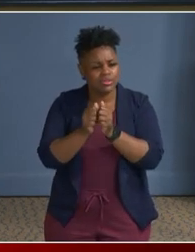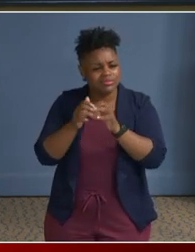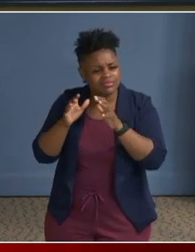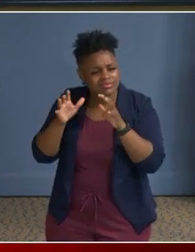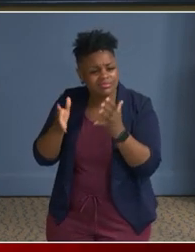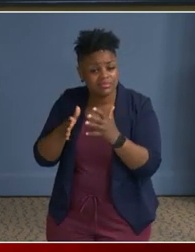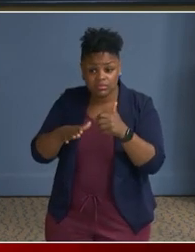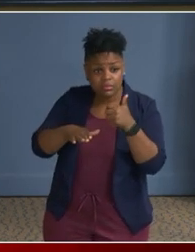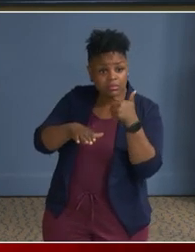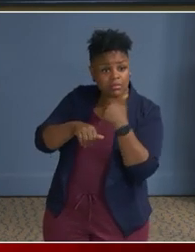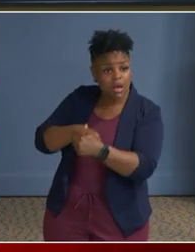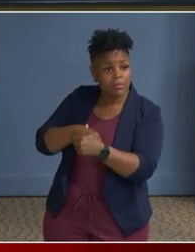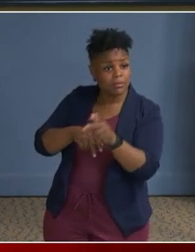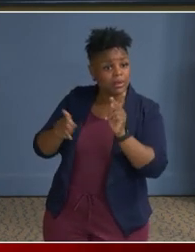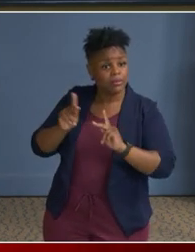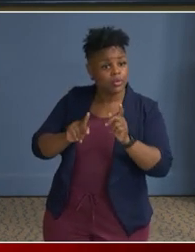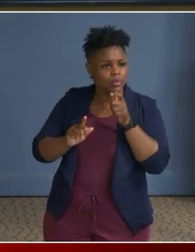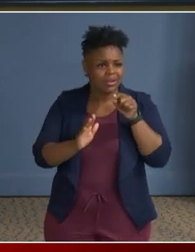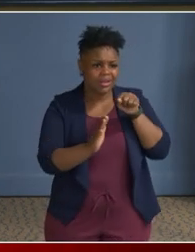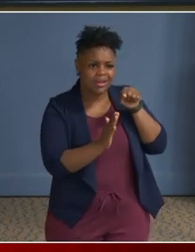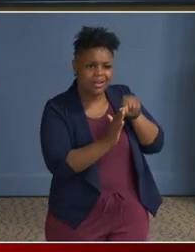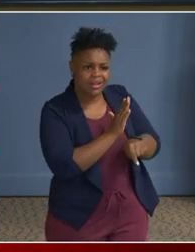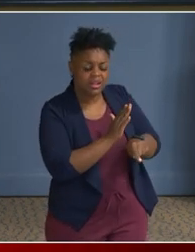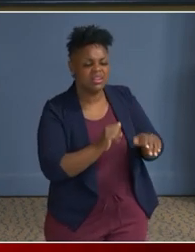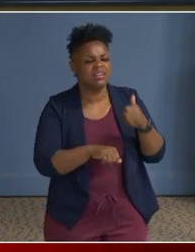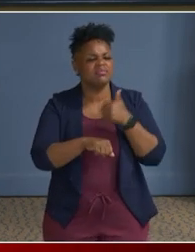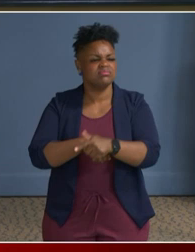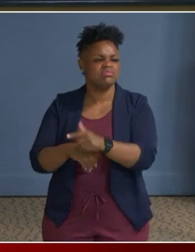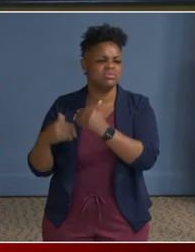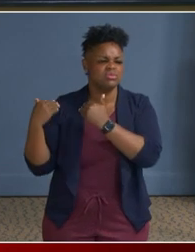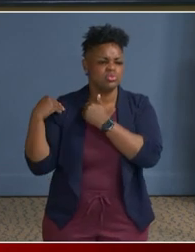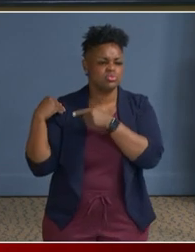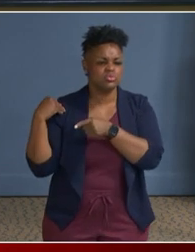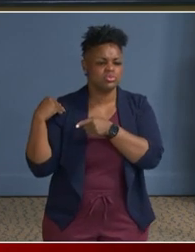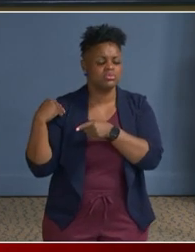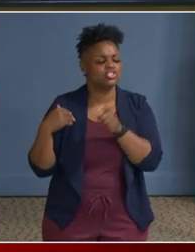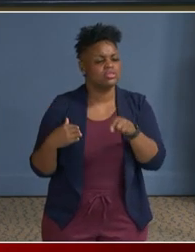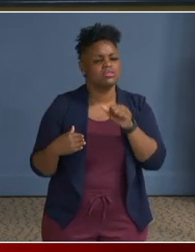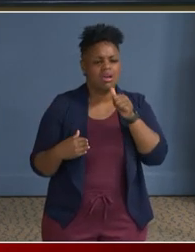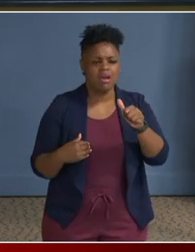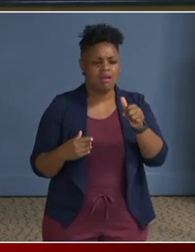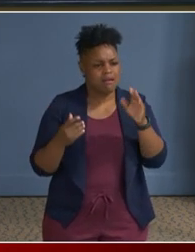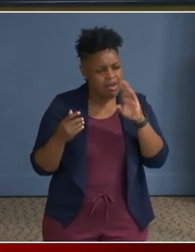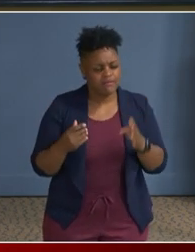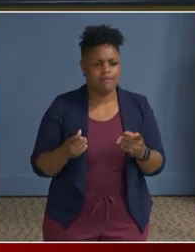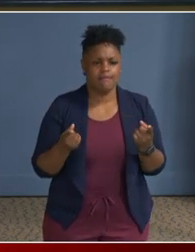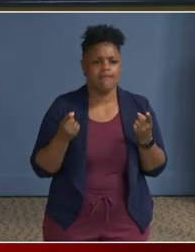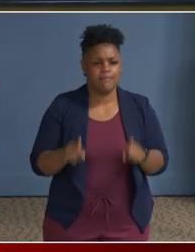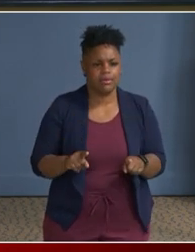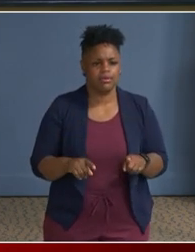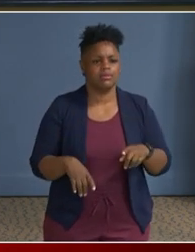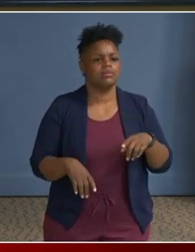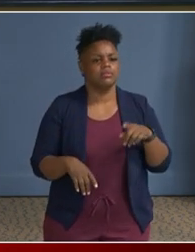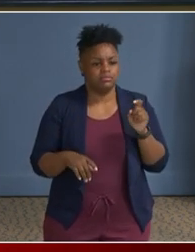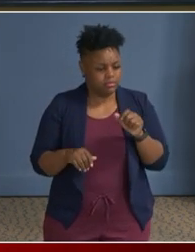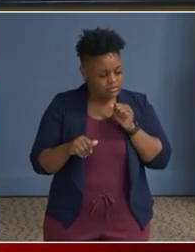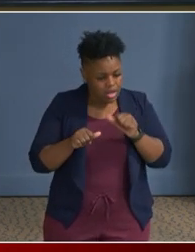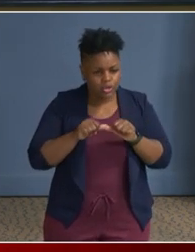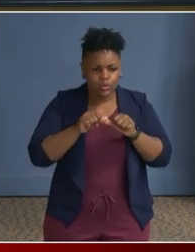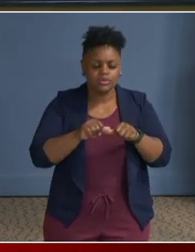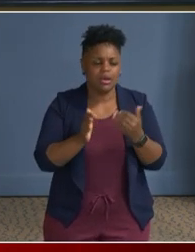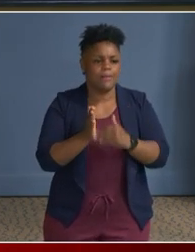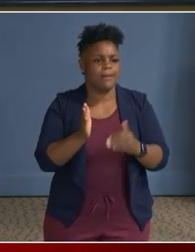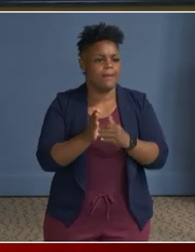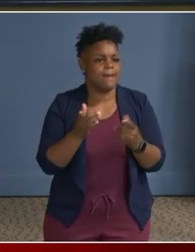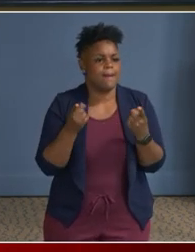Davon accountable. This should not have happened, and it cannot keep happening. We can't keep losing our